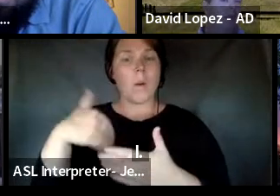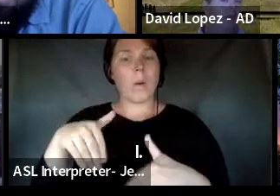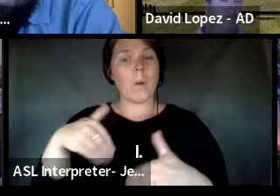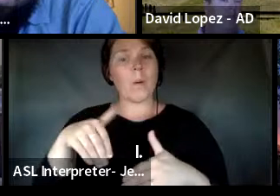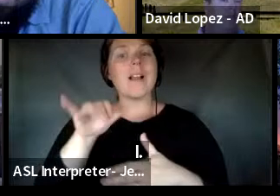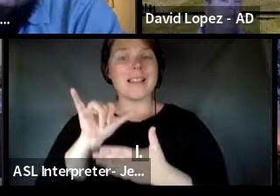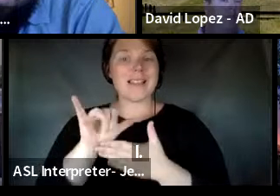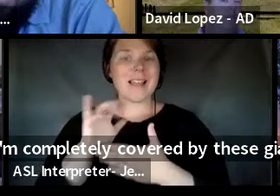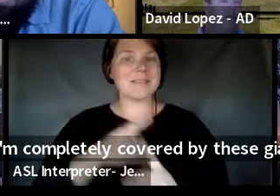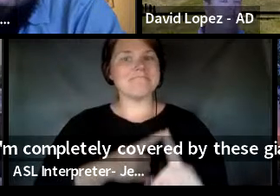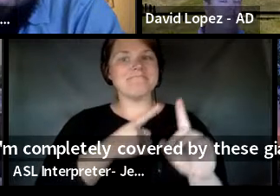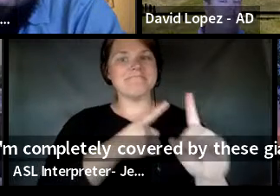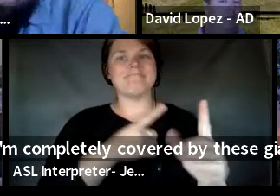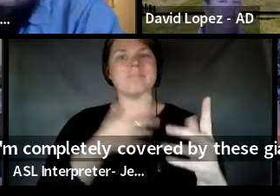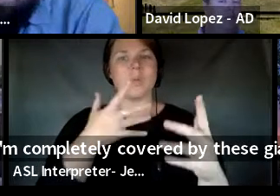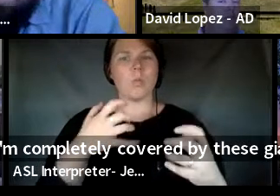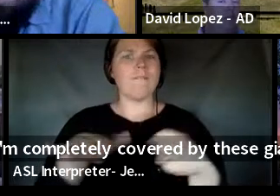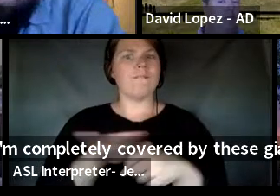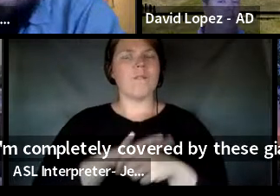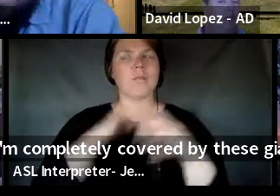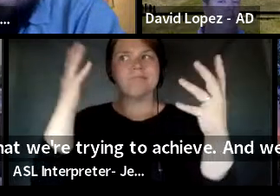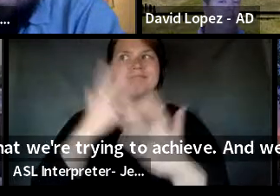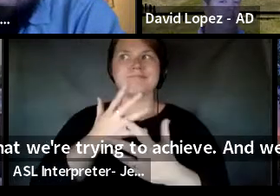to achieve. And